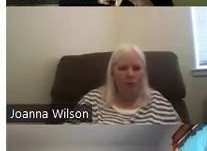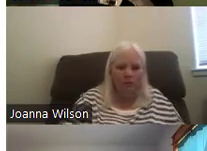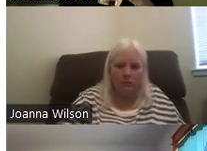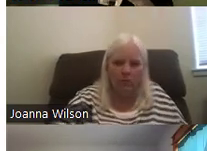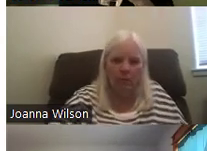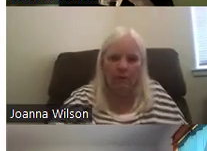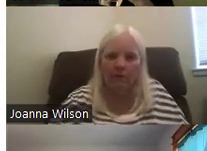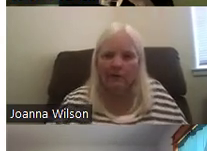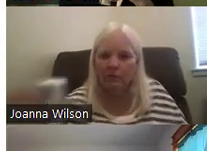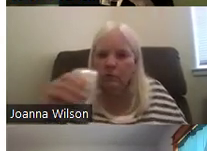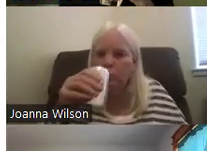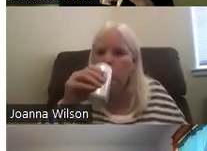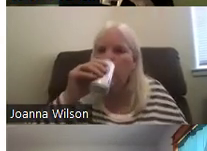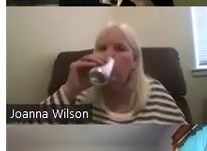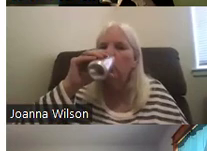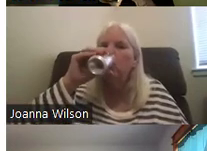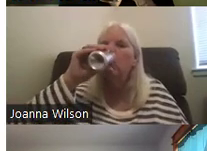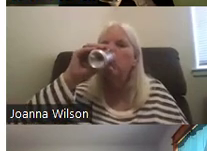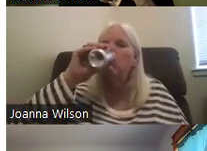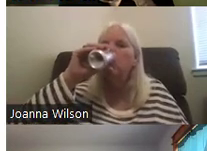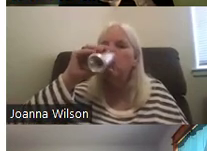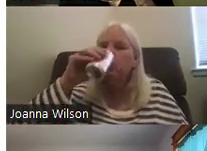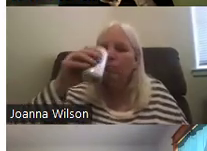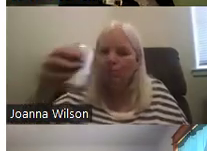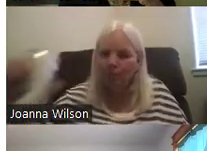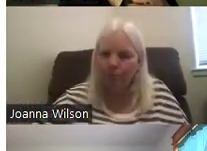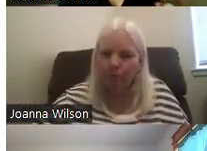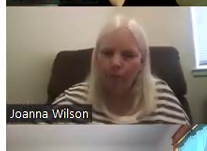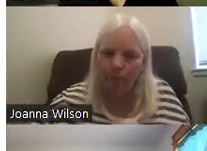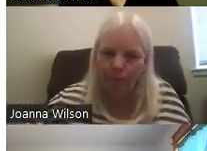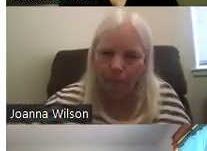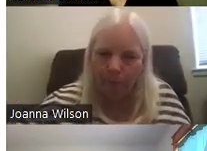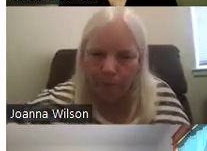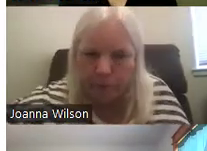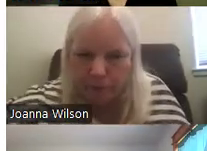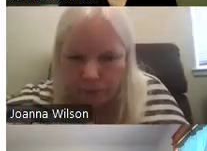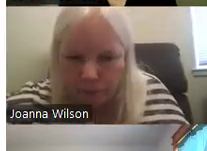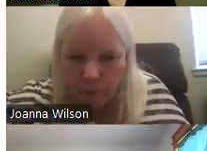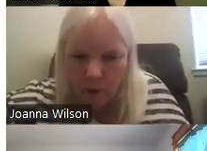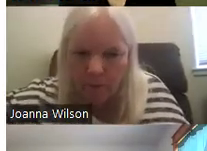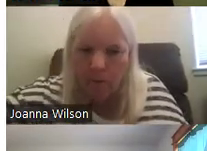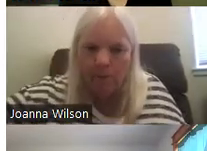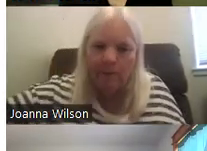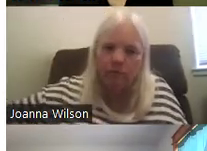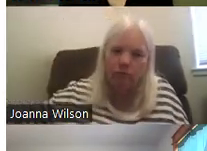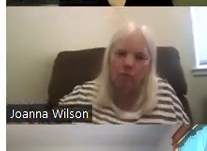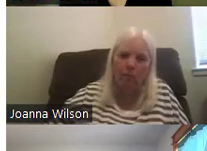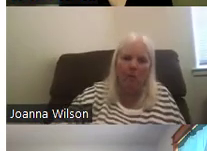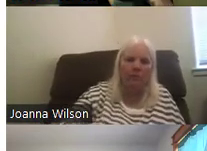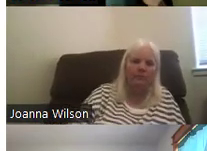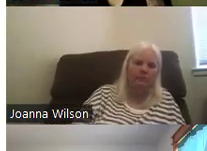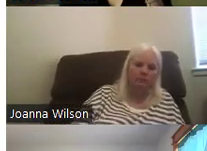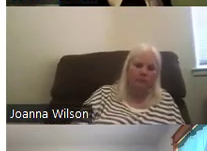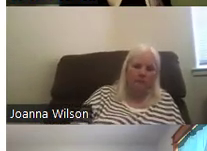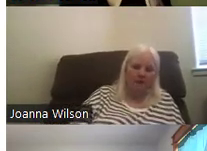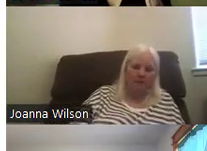can zoom in on them. We have some features in there where you can kind of click through the information, whatever in whatever way makes